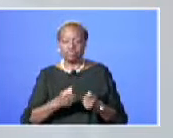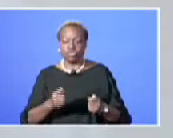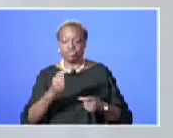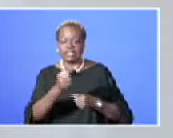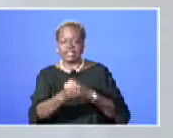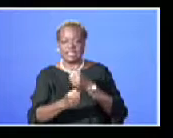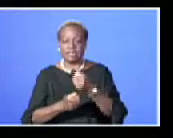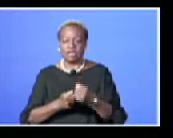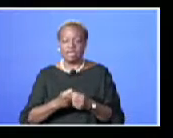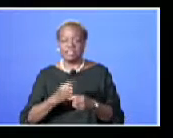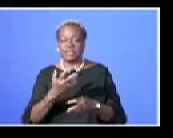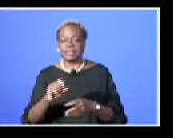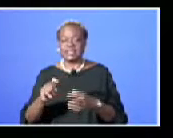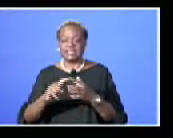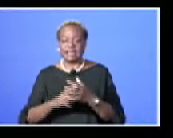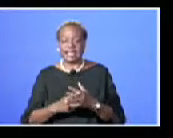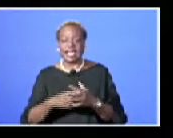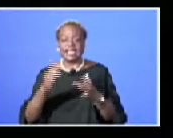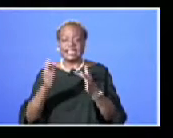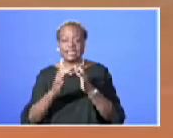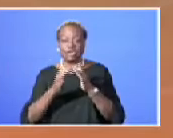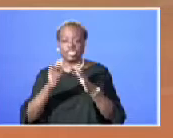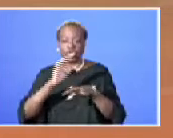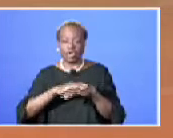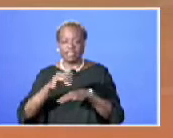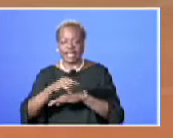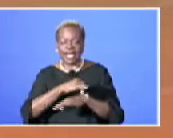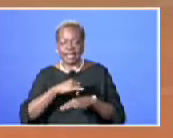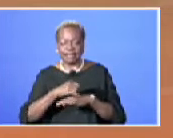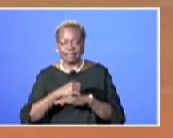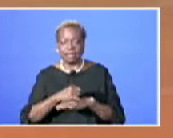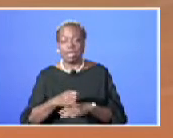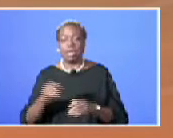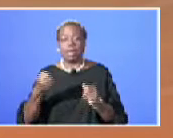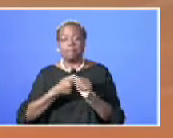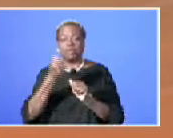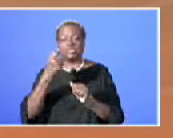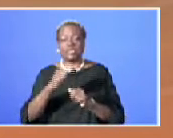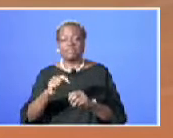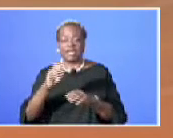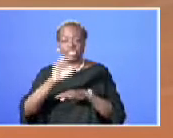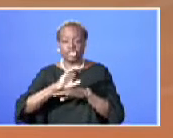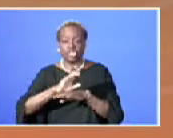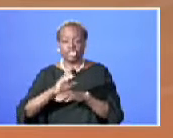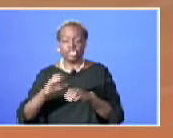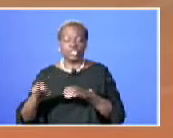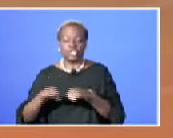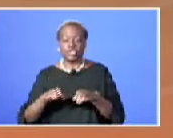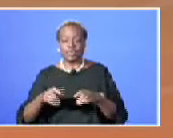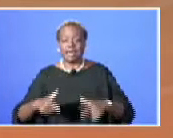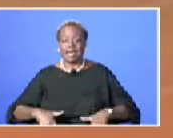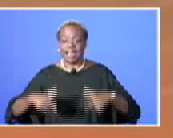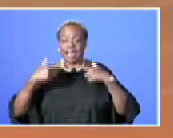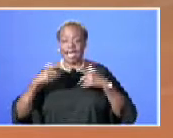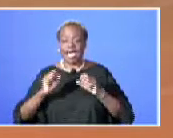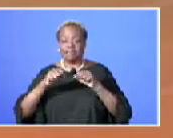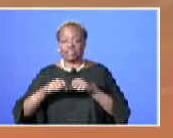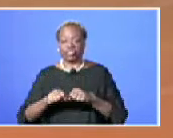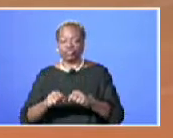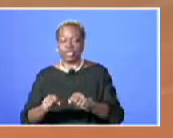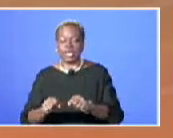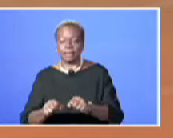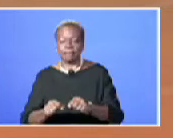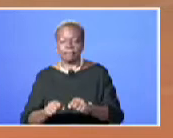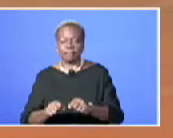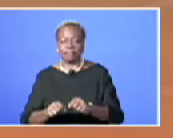already implementing the use of technology on that island. A lot of our churches do live stream, and even the local ones that might not have it,